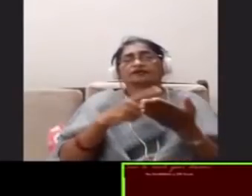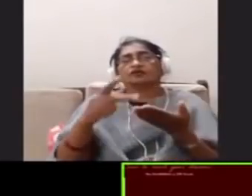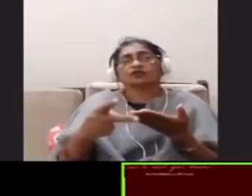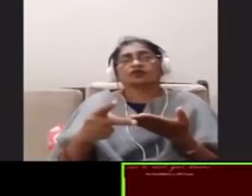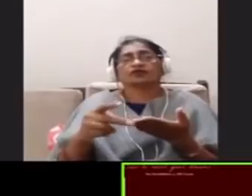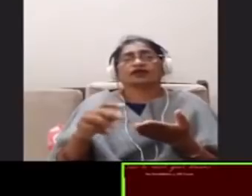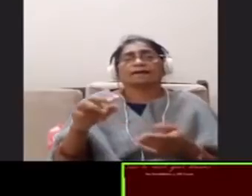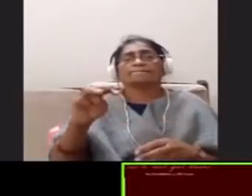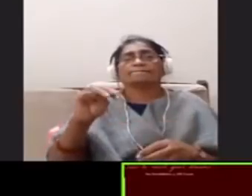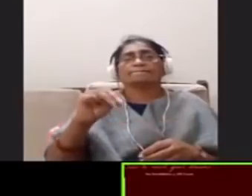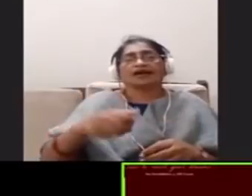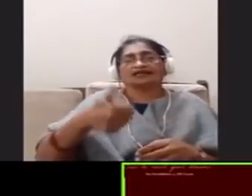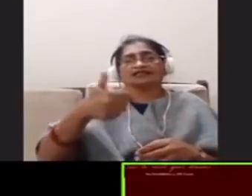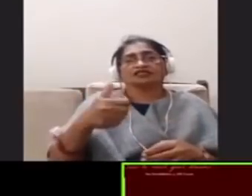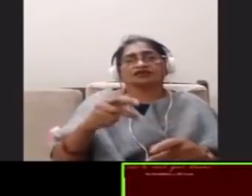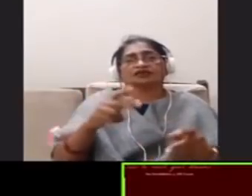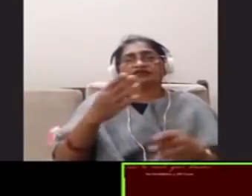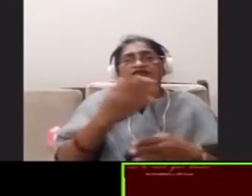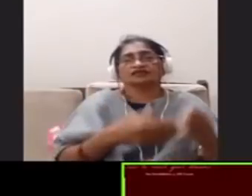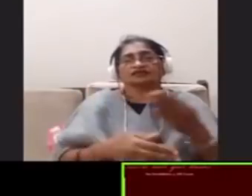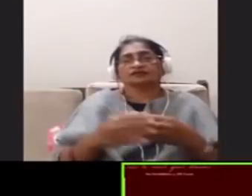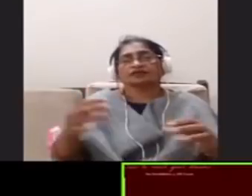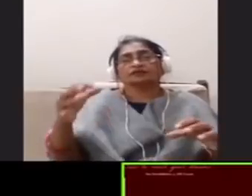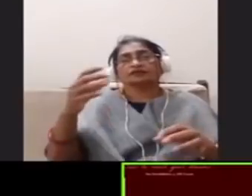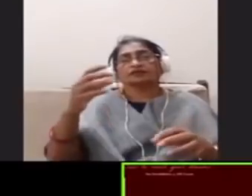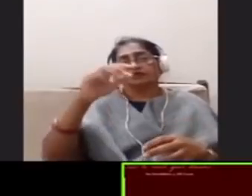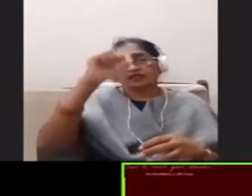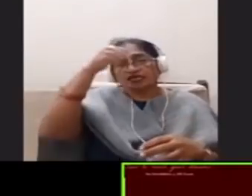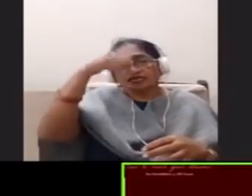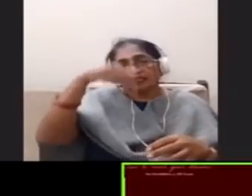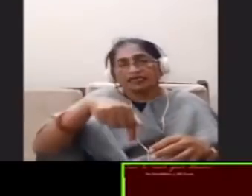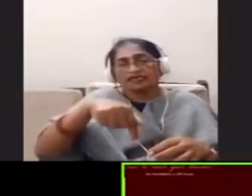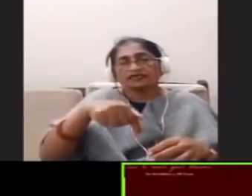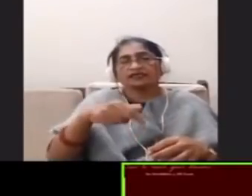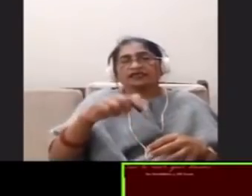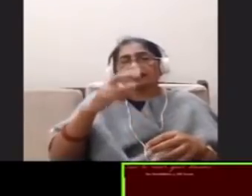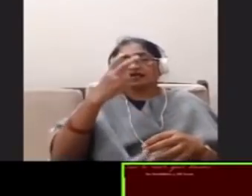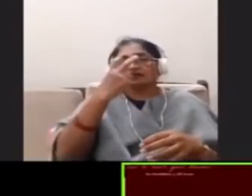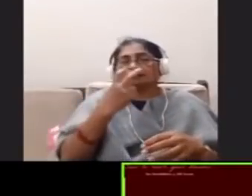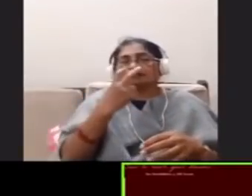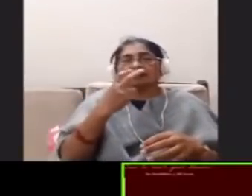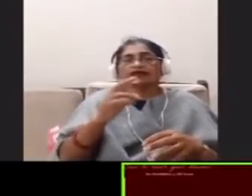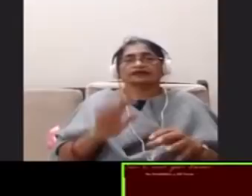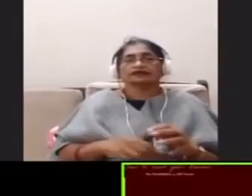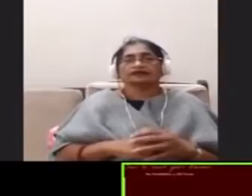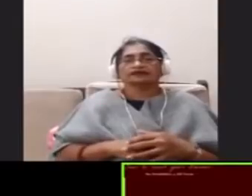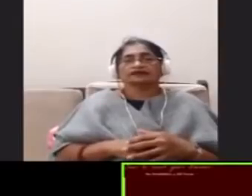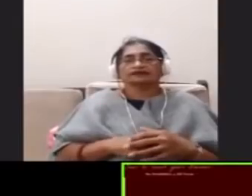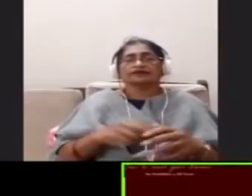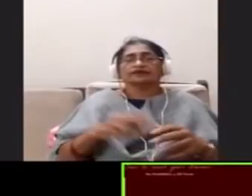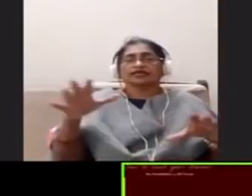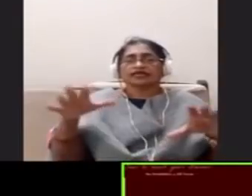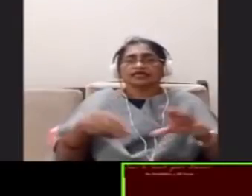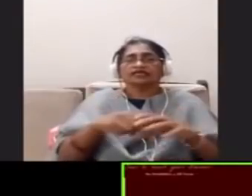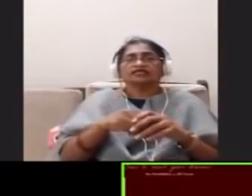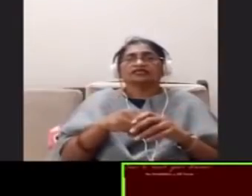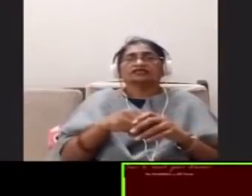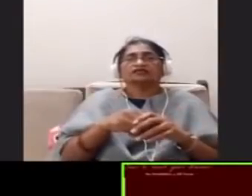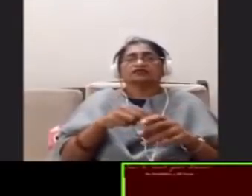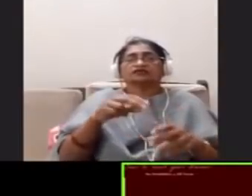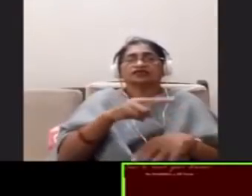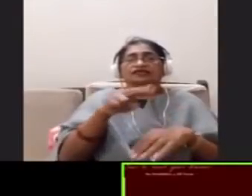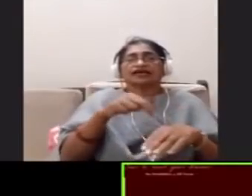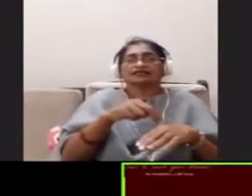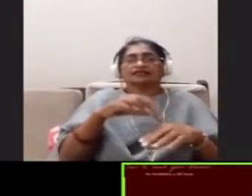United Disabled People of Kenya and Kenya Society for the Blind, respectively. He then joined National Council for Persons